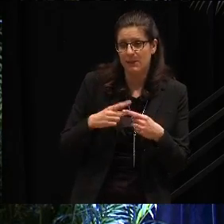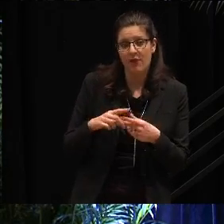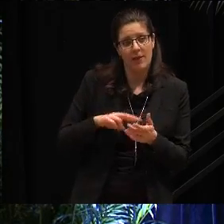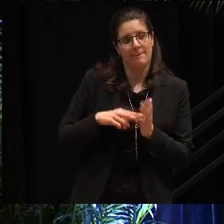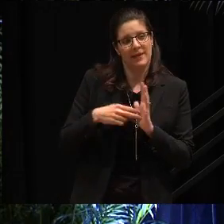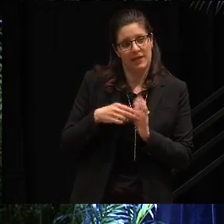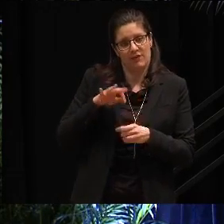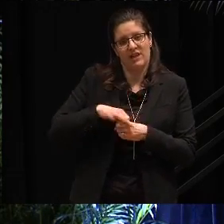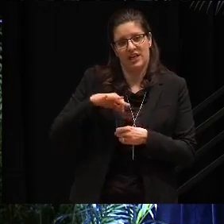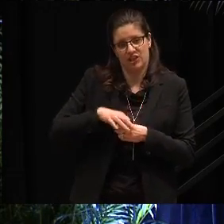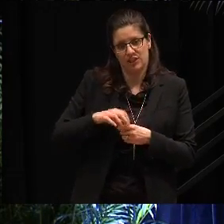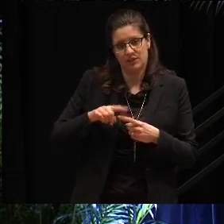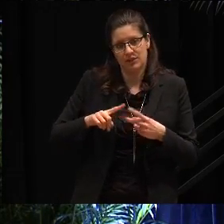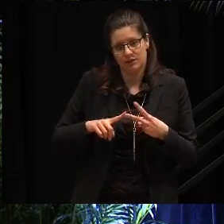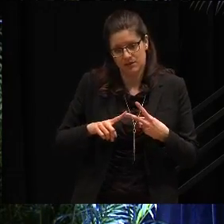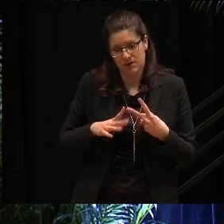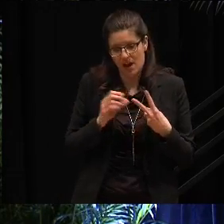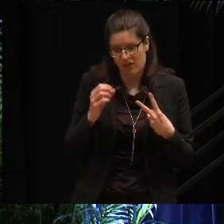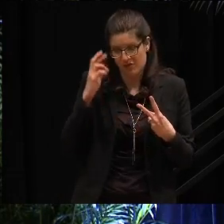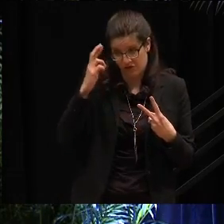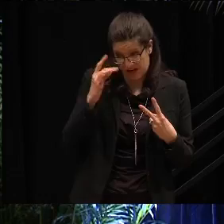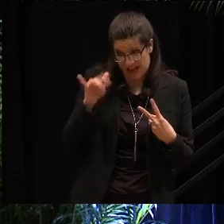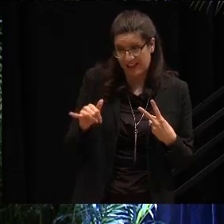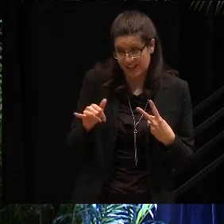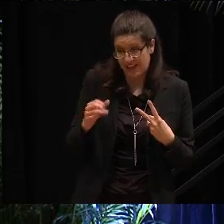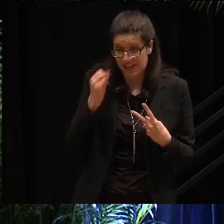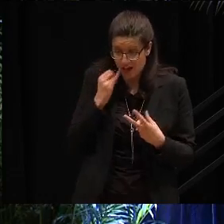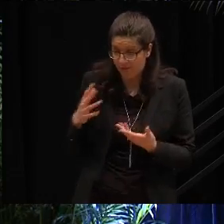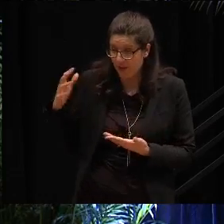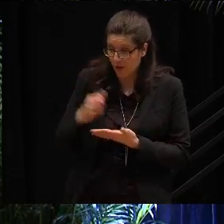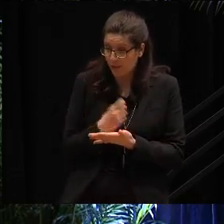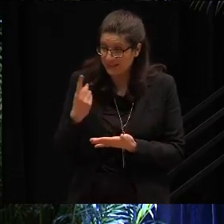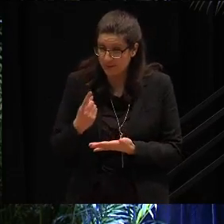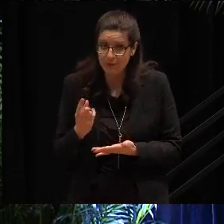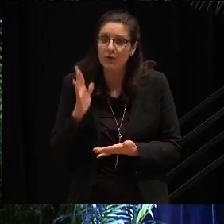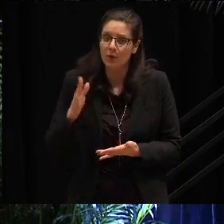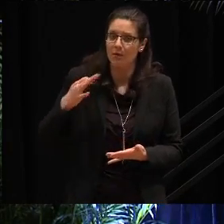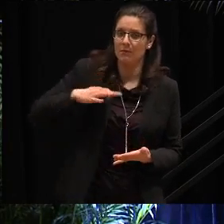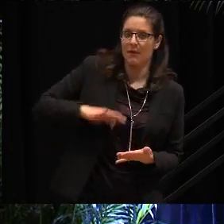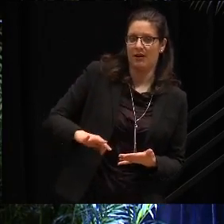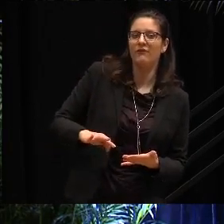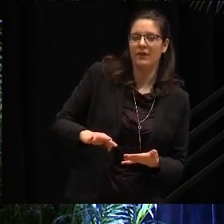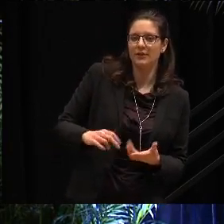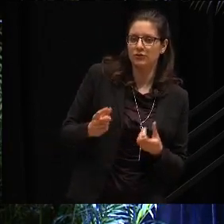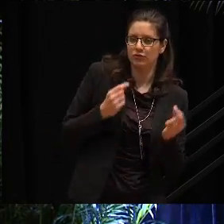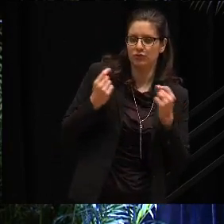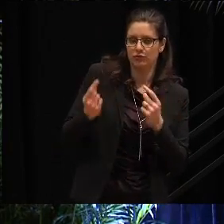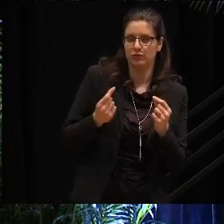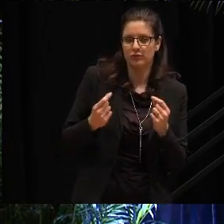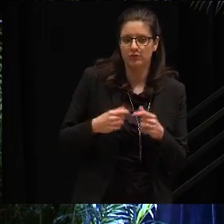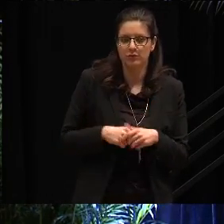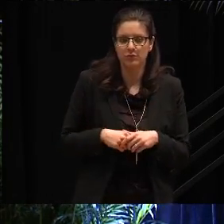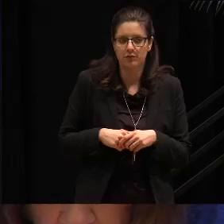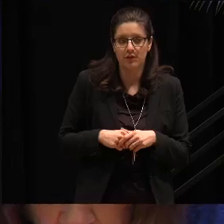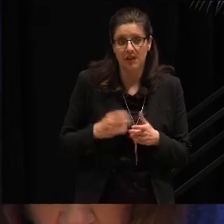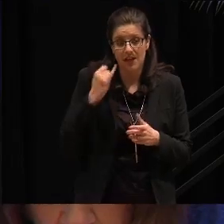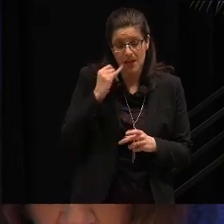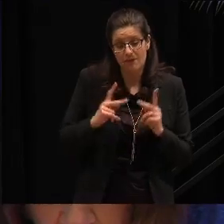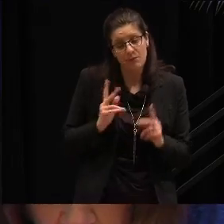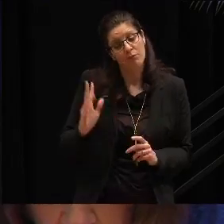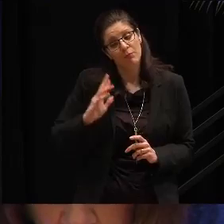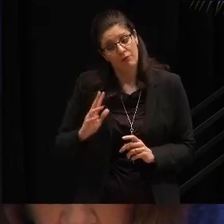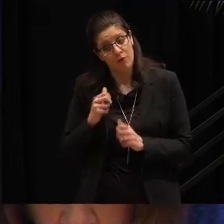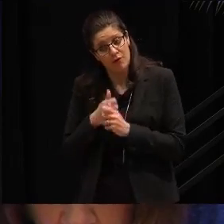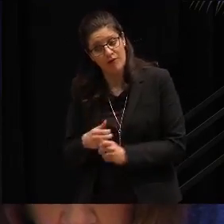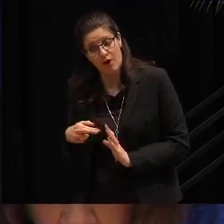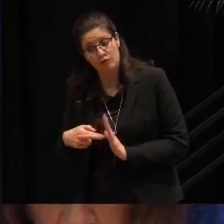elections and the reality of somebody wins something, they get to do things, whether or not people before play by the rules. And so